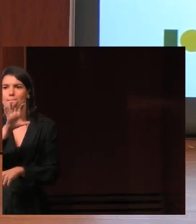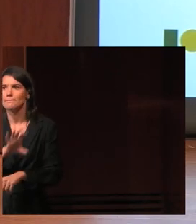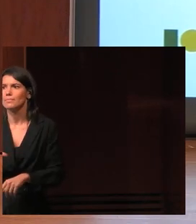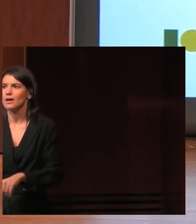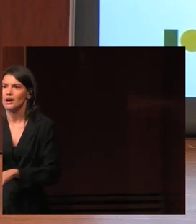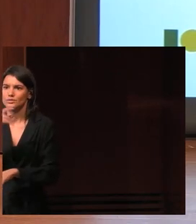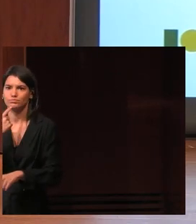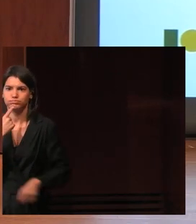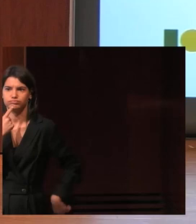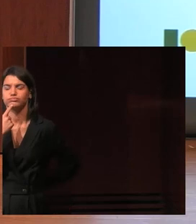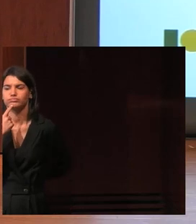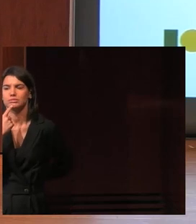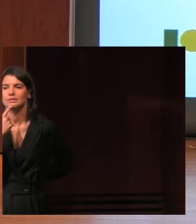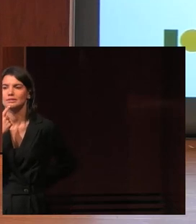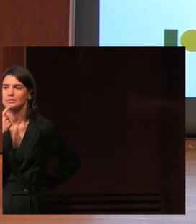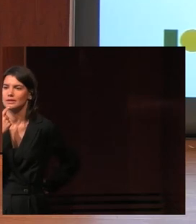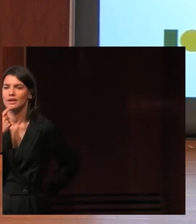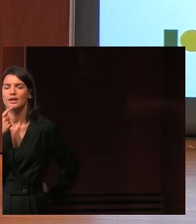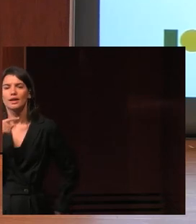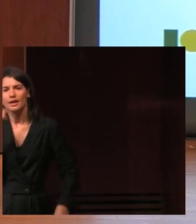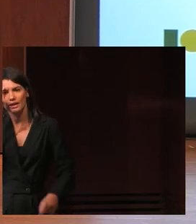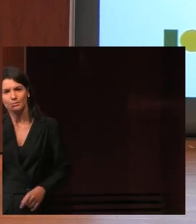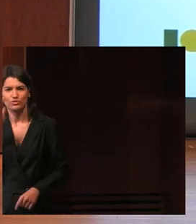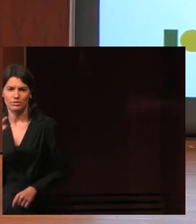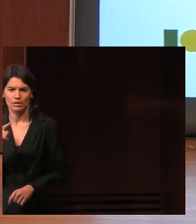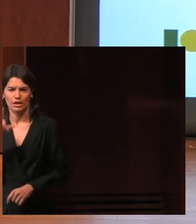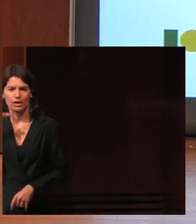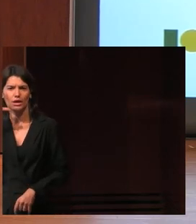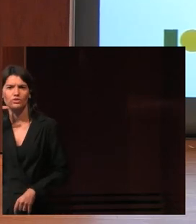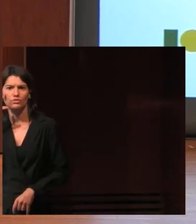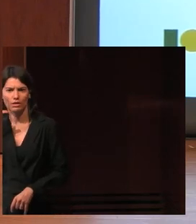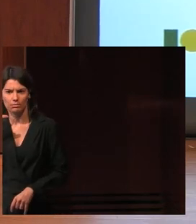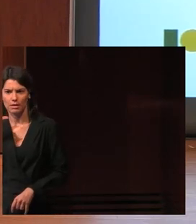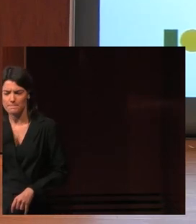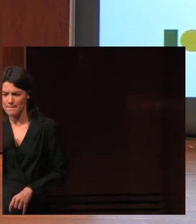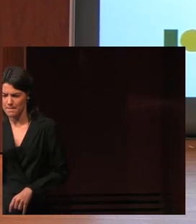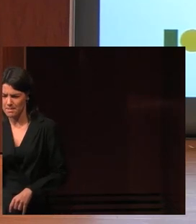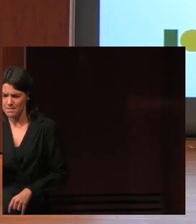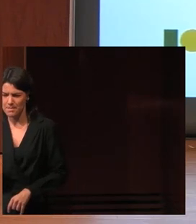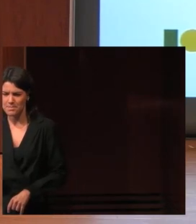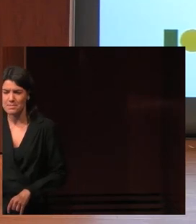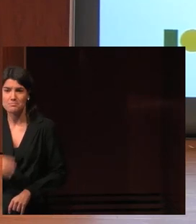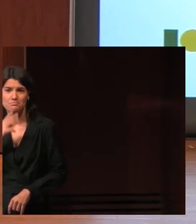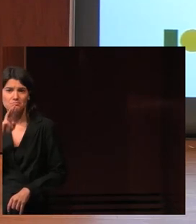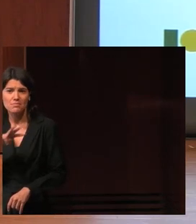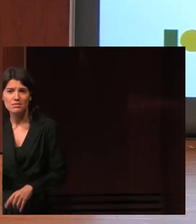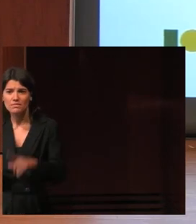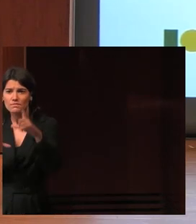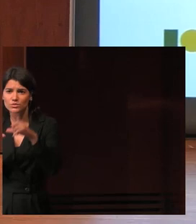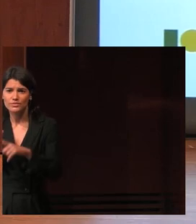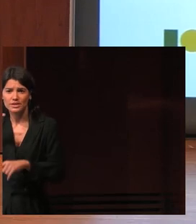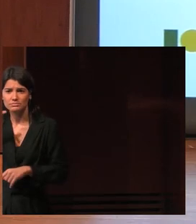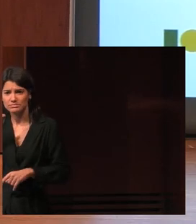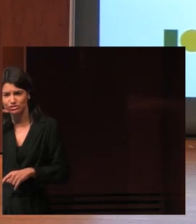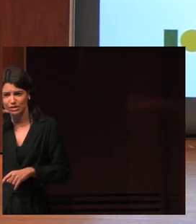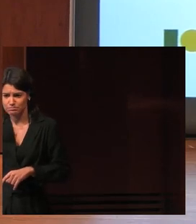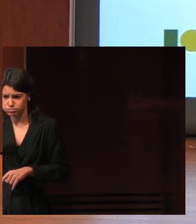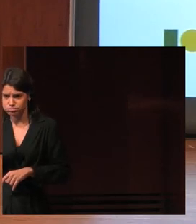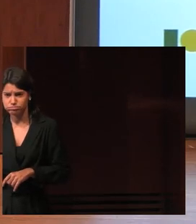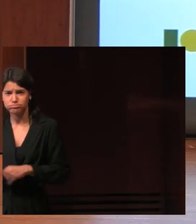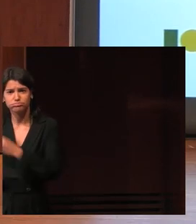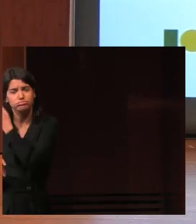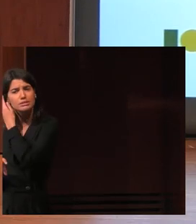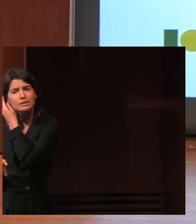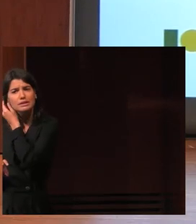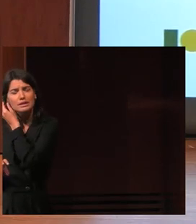pictures, how billions of Instagram pictures are in the world, and it's not only Instagram, it's also, of course, the promotion,